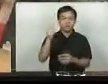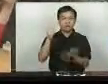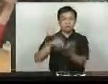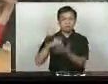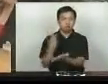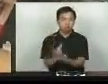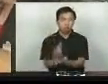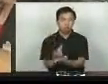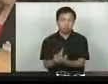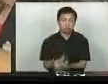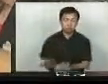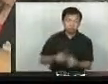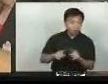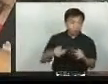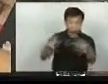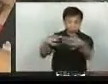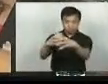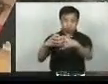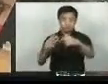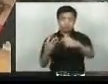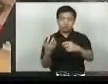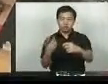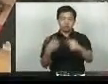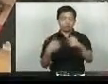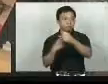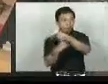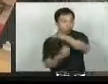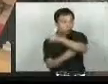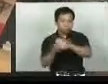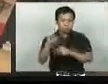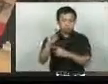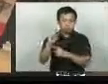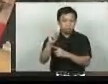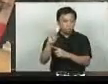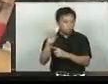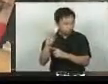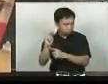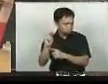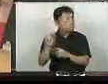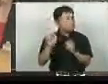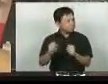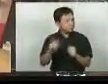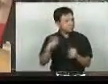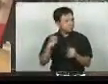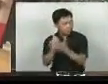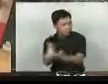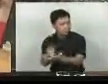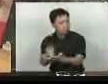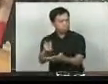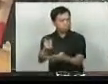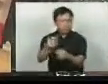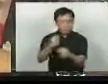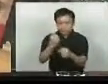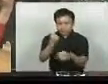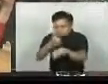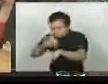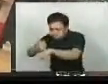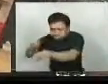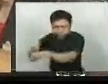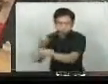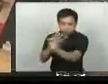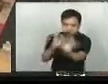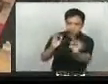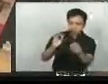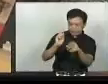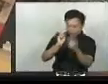it is a foundation, we can accommodate the setting up for them for free and coaching them as